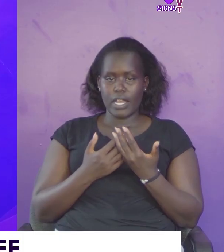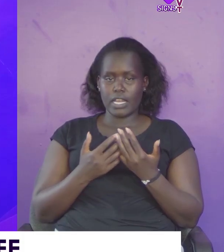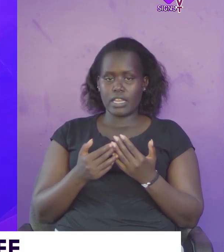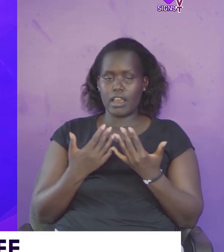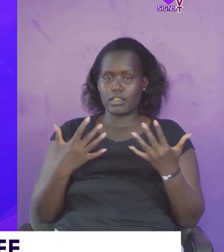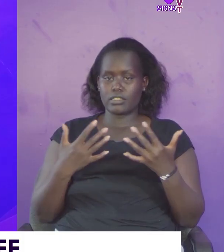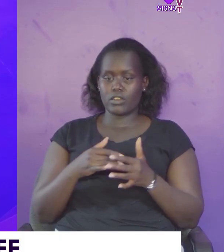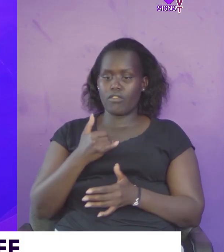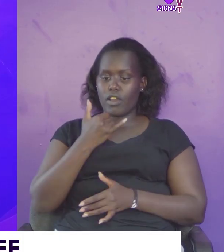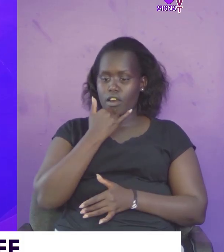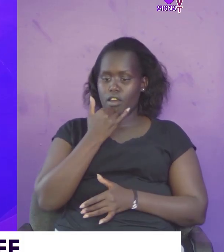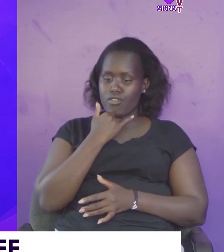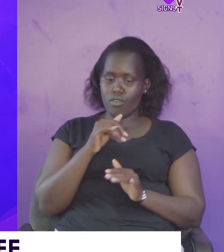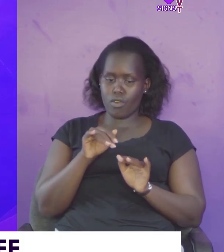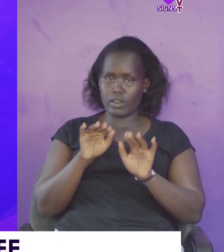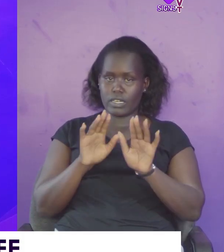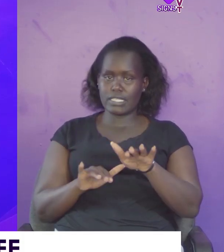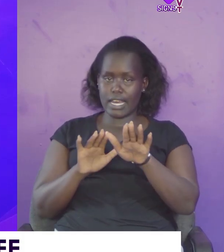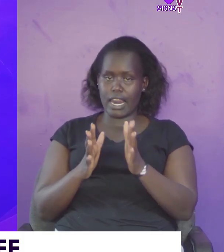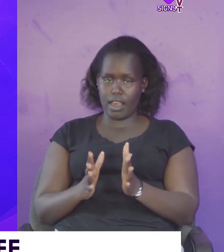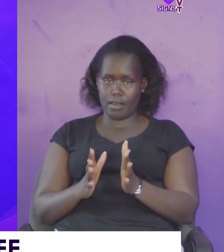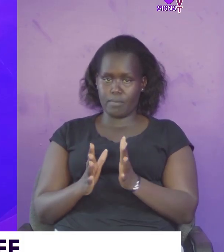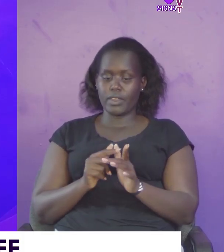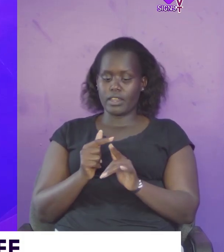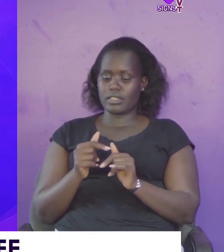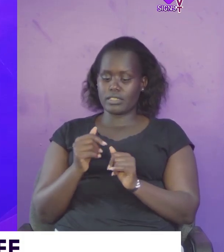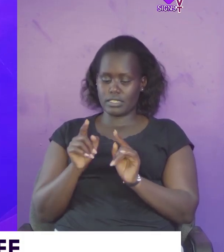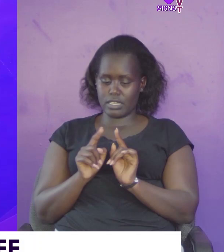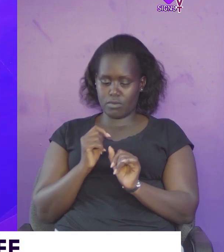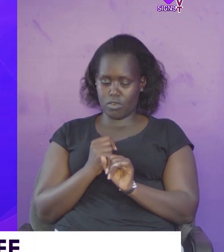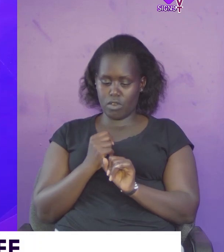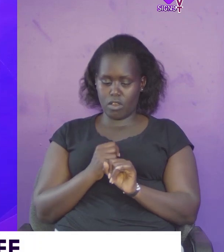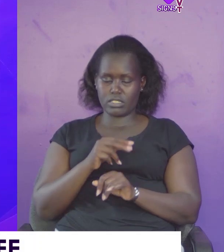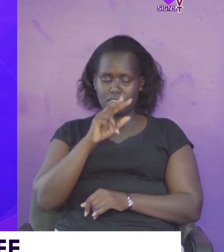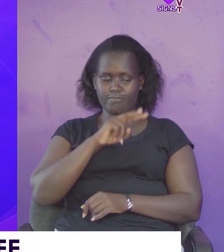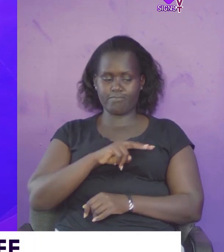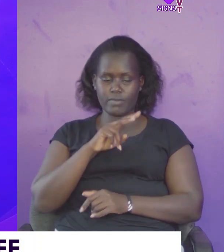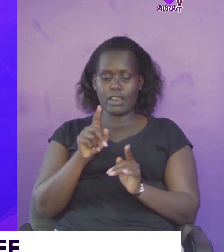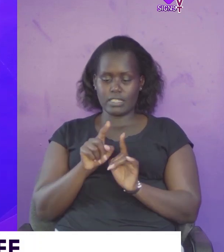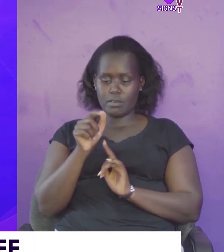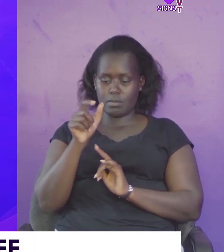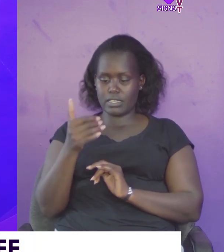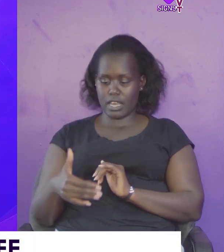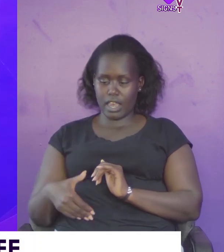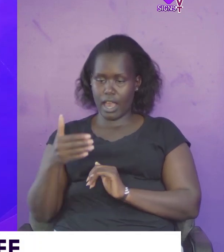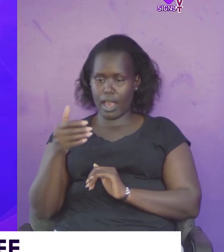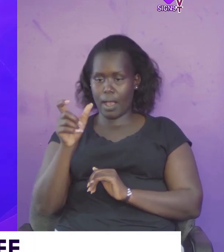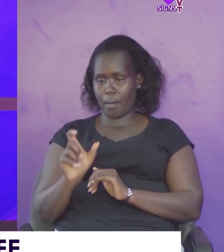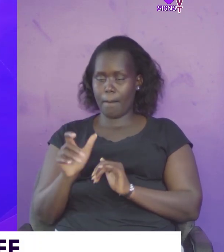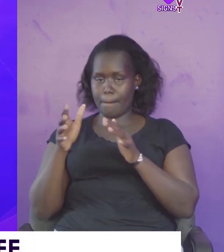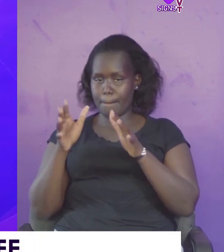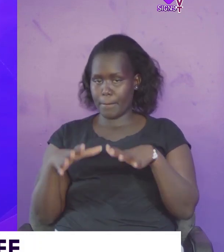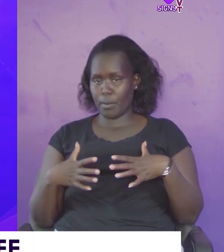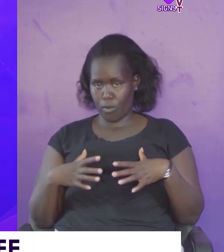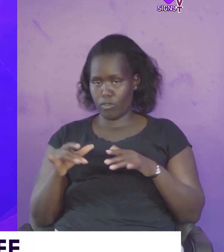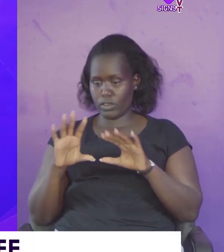my. It's like anakufanyia kazi ya madharau. It's almost like the young people of this continent wako